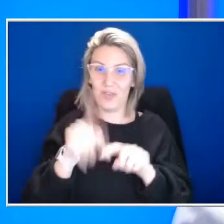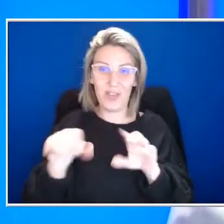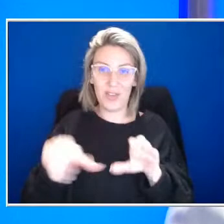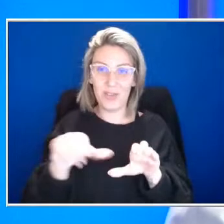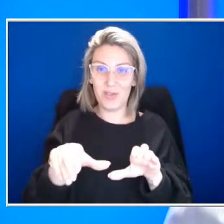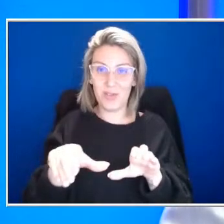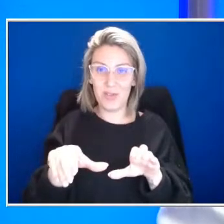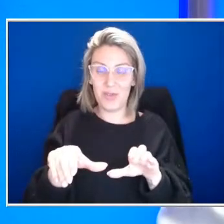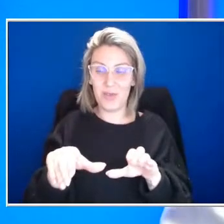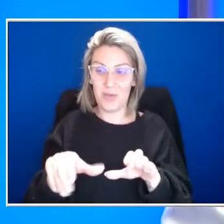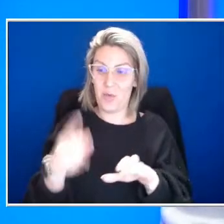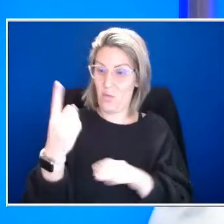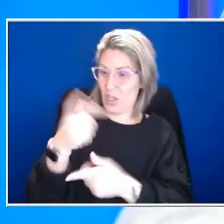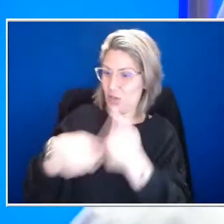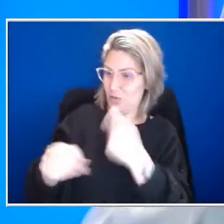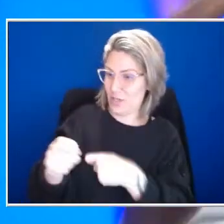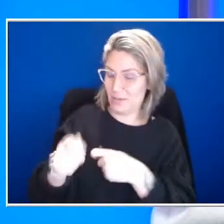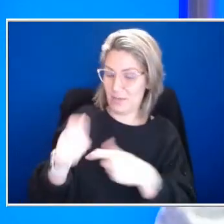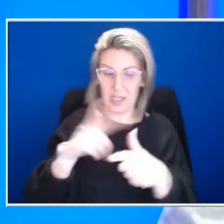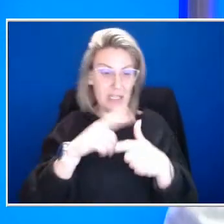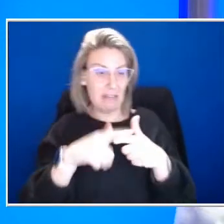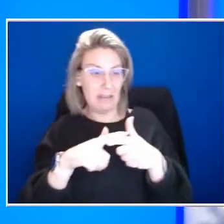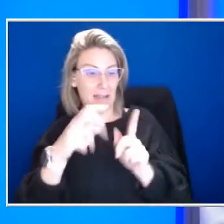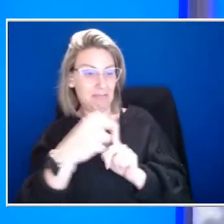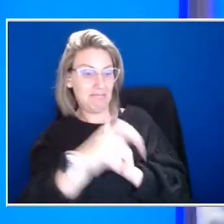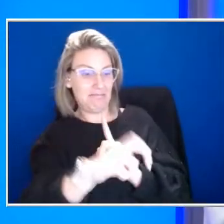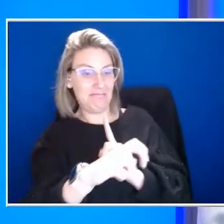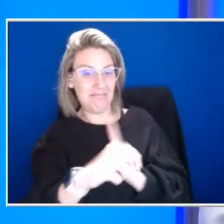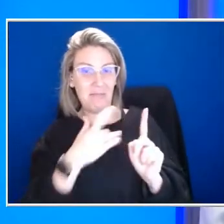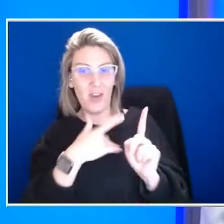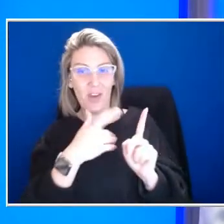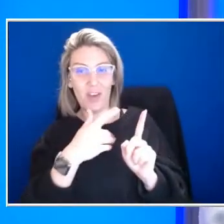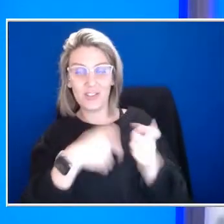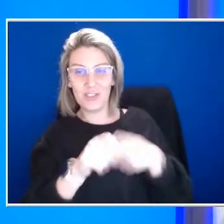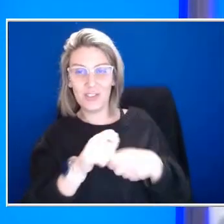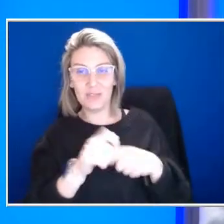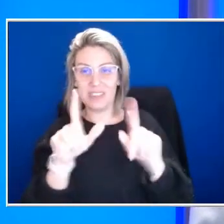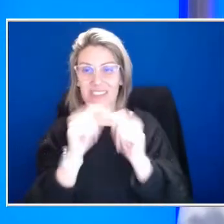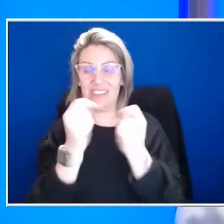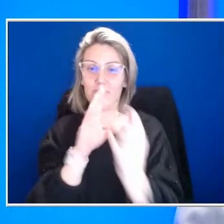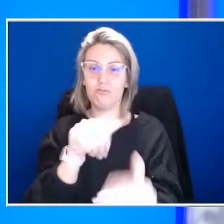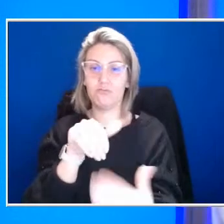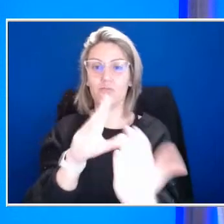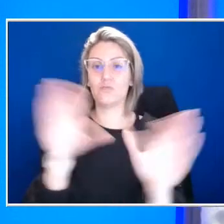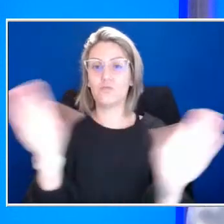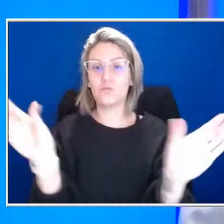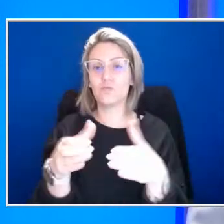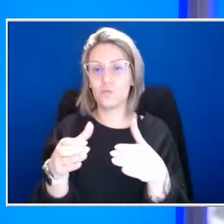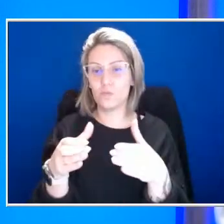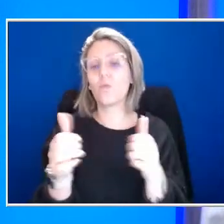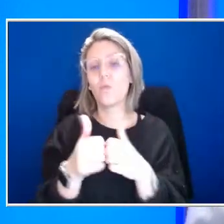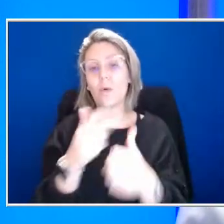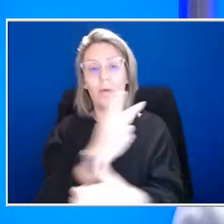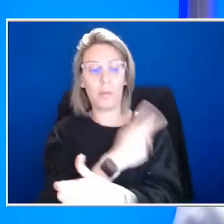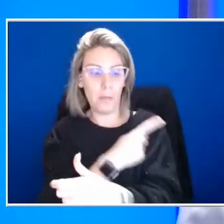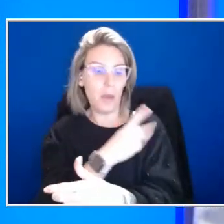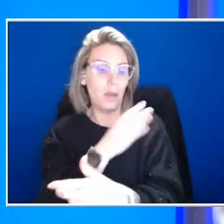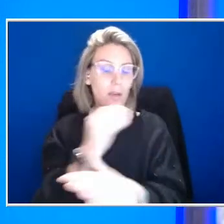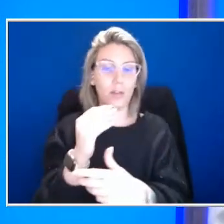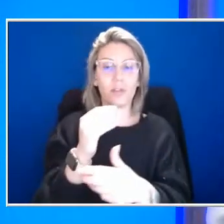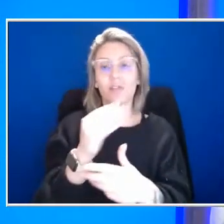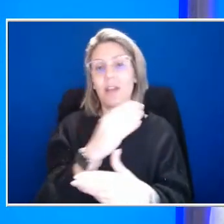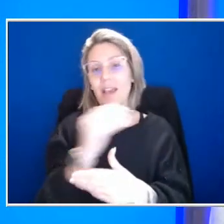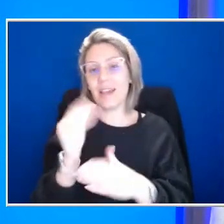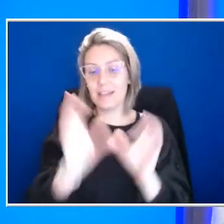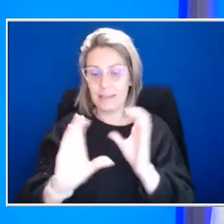one place most of the time, and then heart transplant. It's really a team approach. When to list patient, how to list them, when to resume chemotherapy, when to